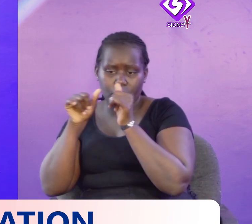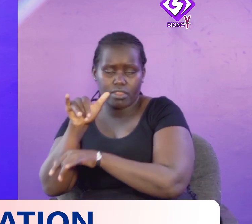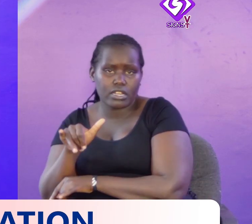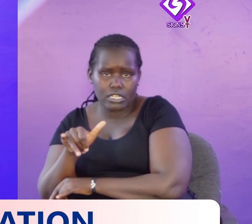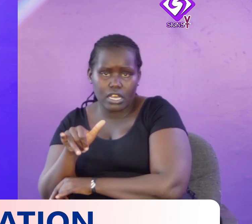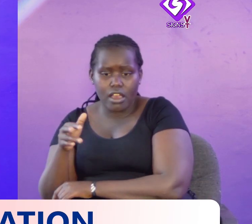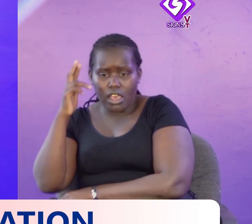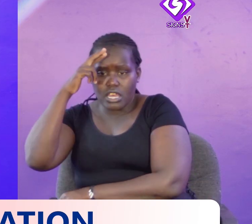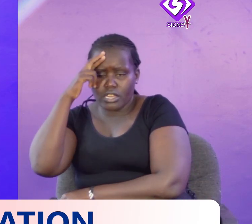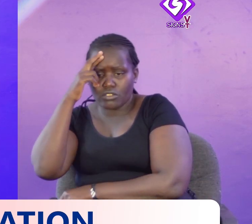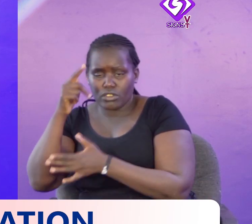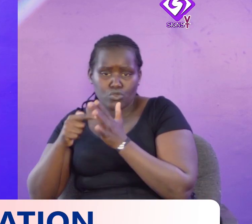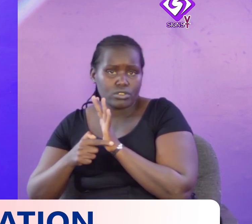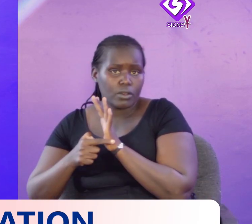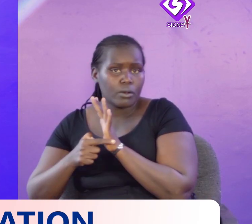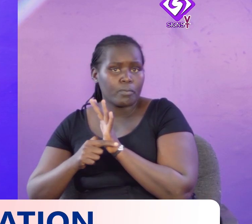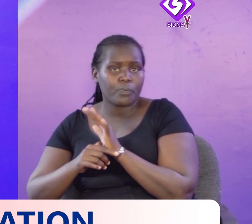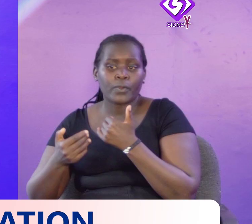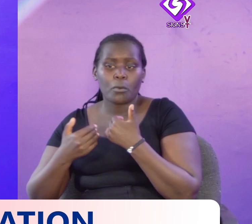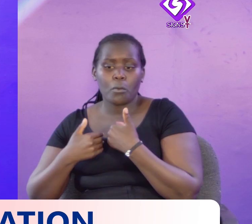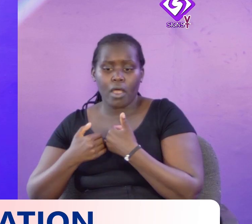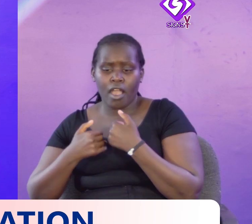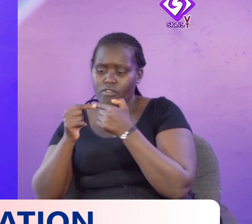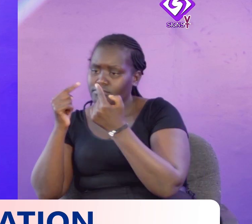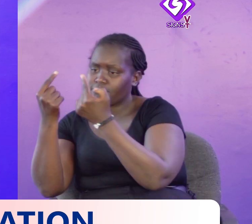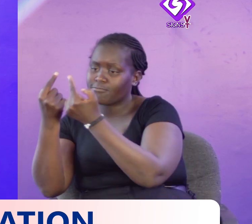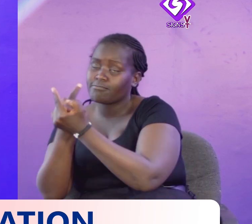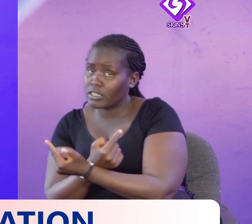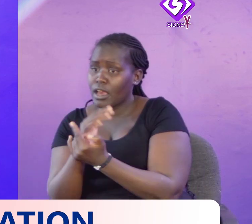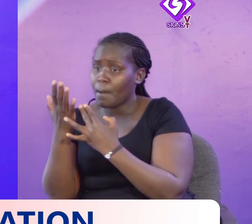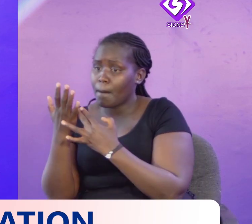The reason being, is there a difference